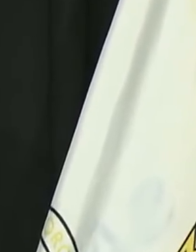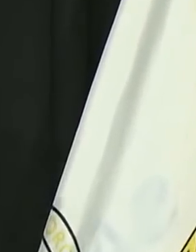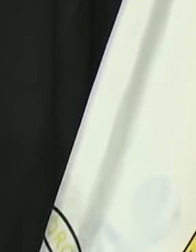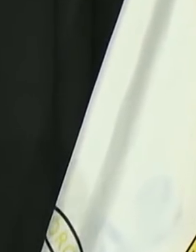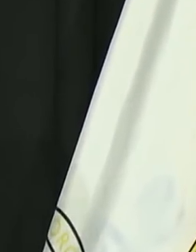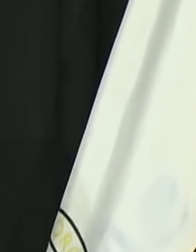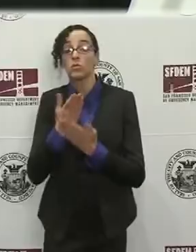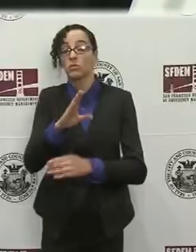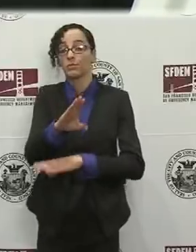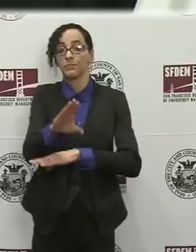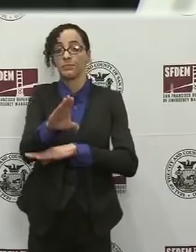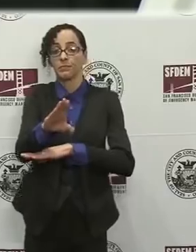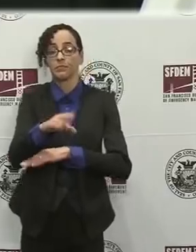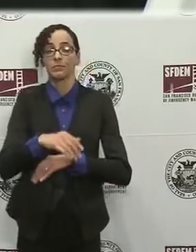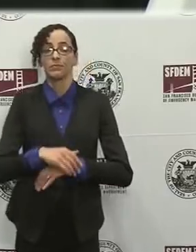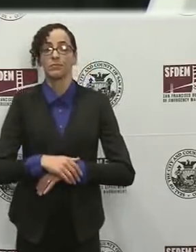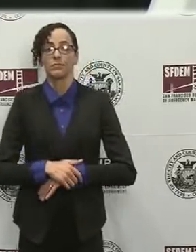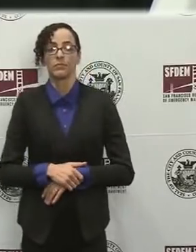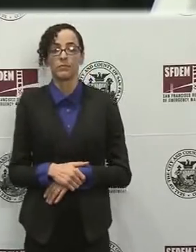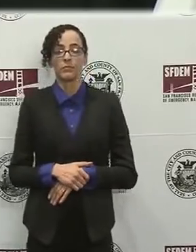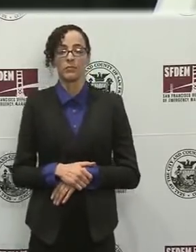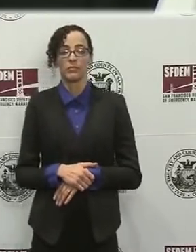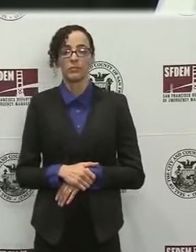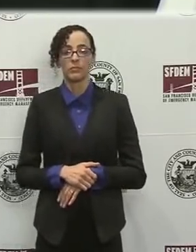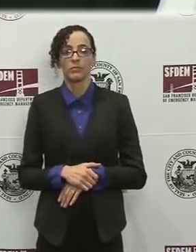Good afternoon.